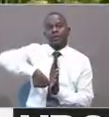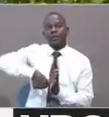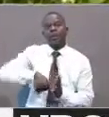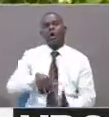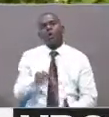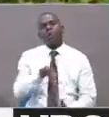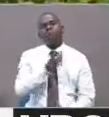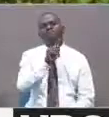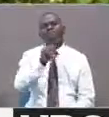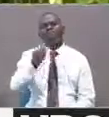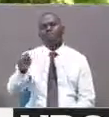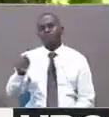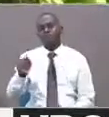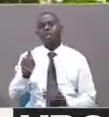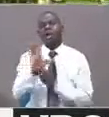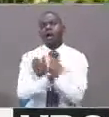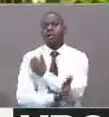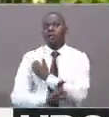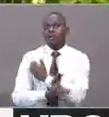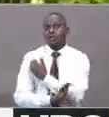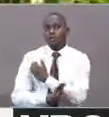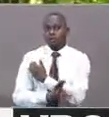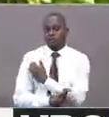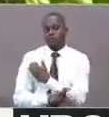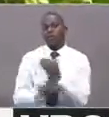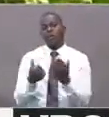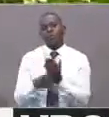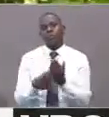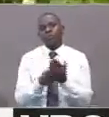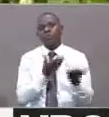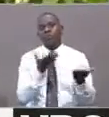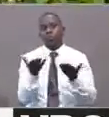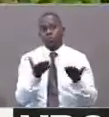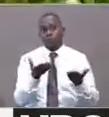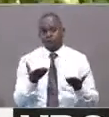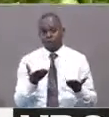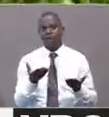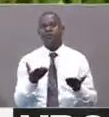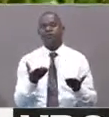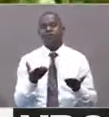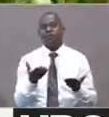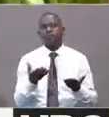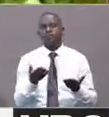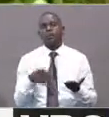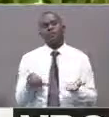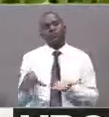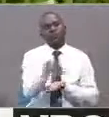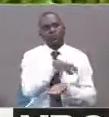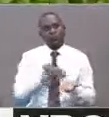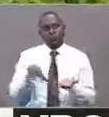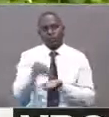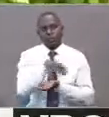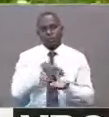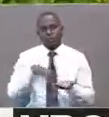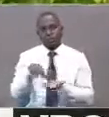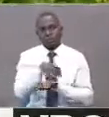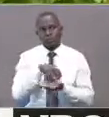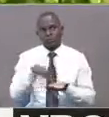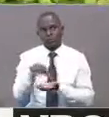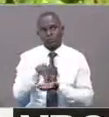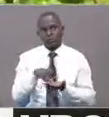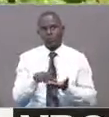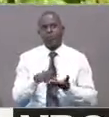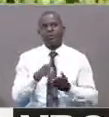all those countries, much of the problem is that confusion in